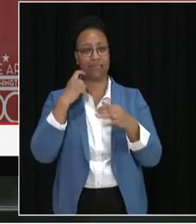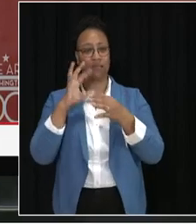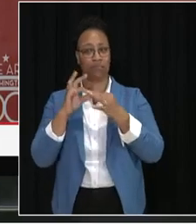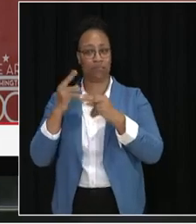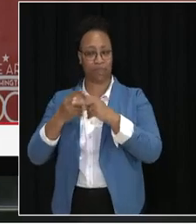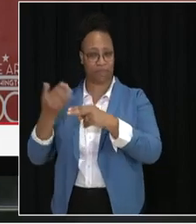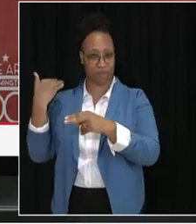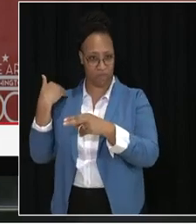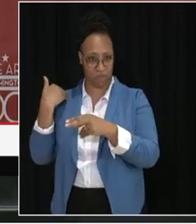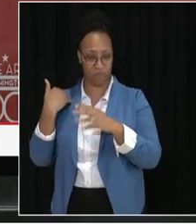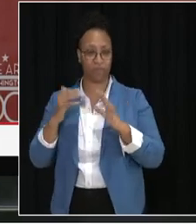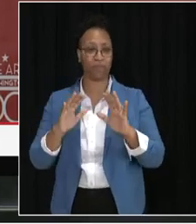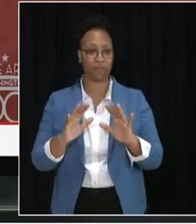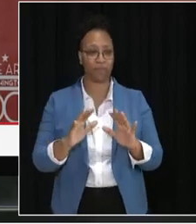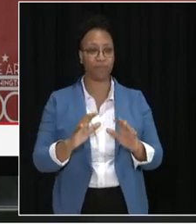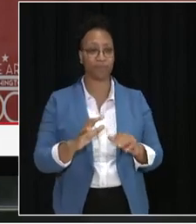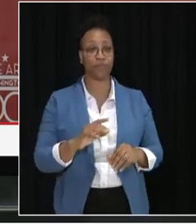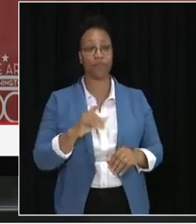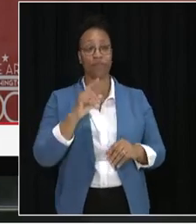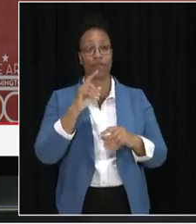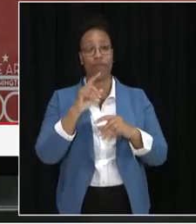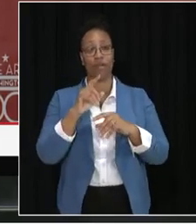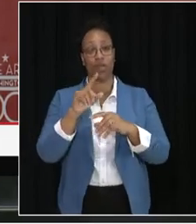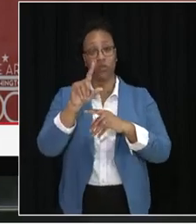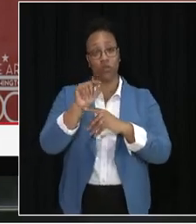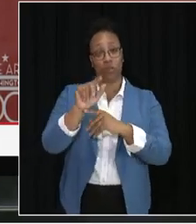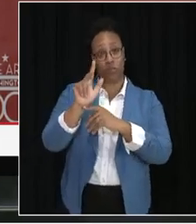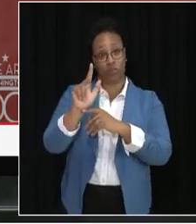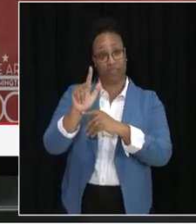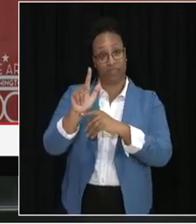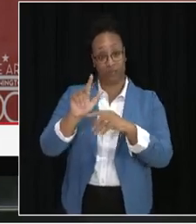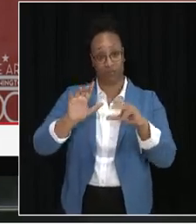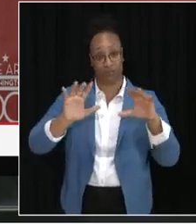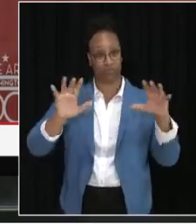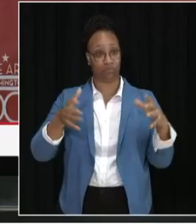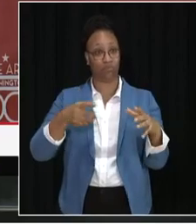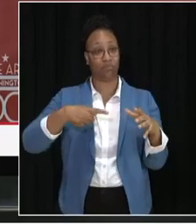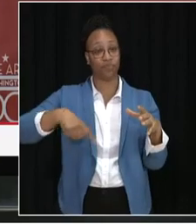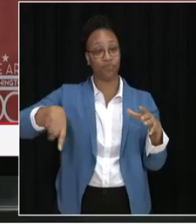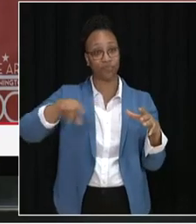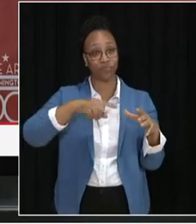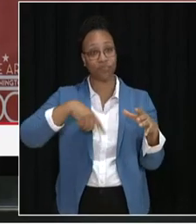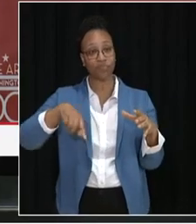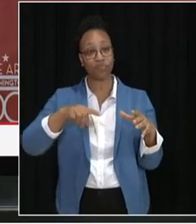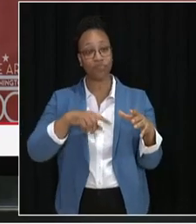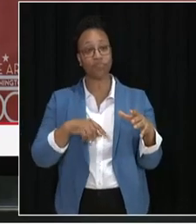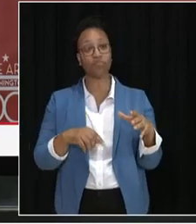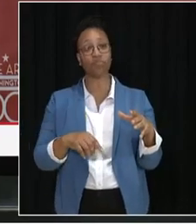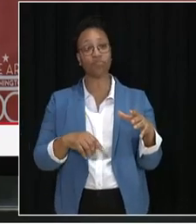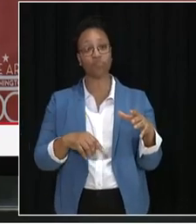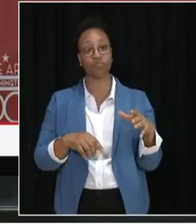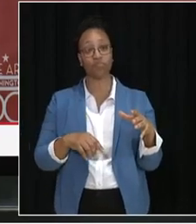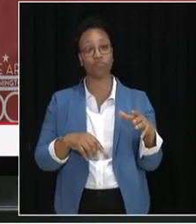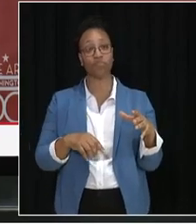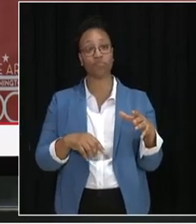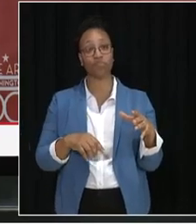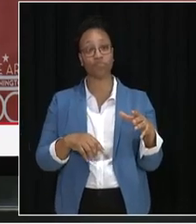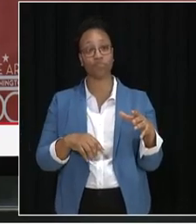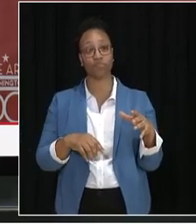comprised 23 total graduates. Of those 100% of them earned their college, so their high school diplomas,